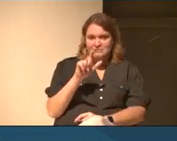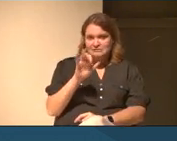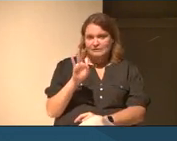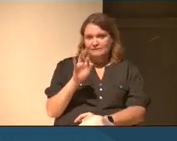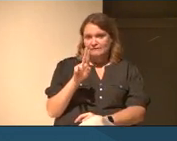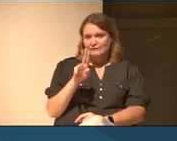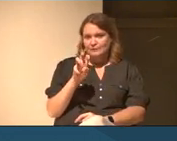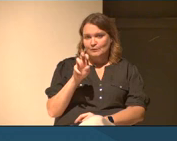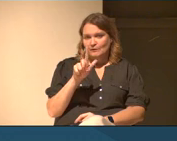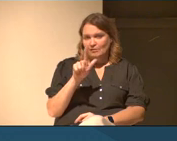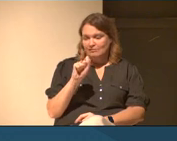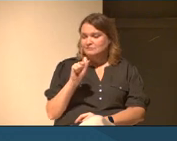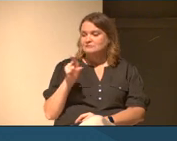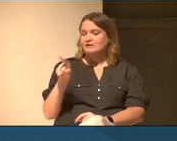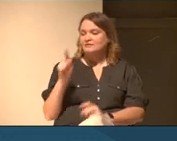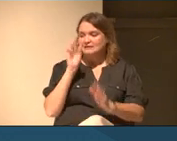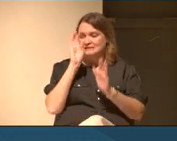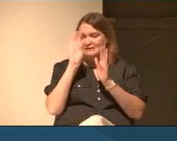is particularly